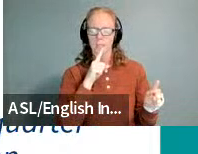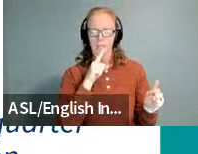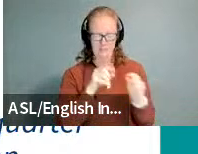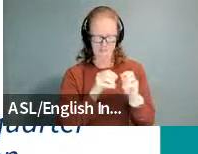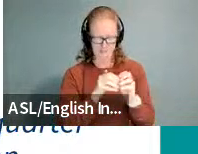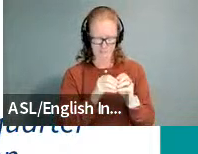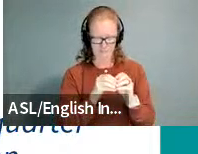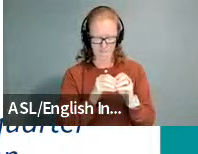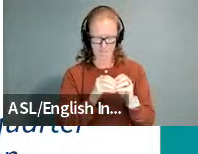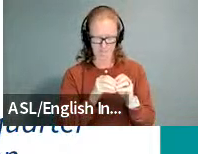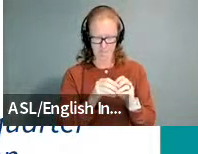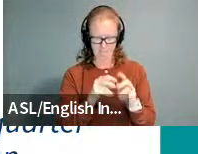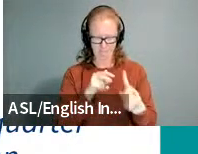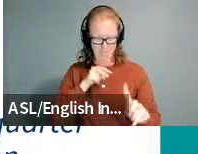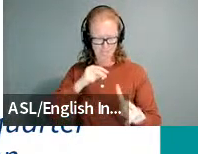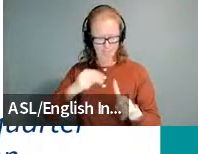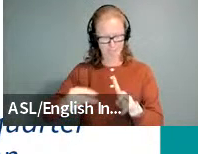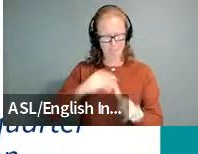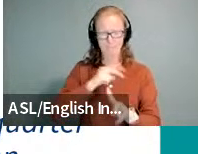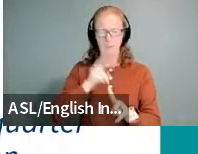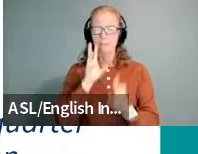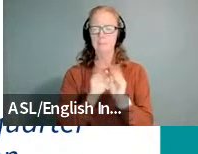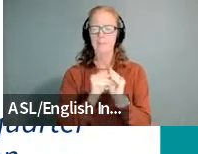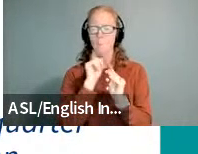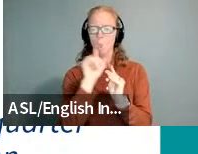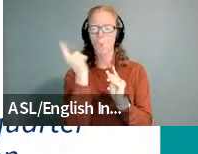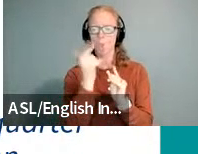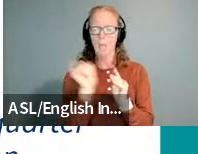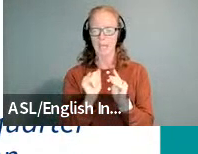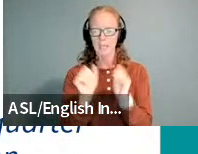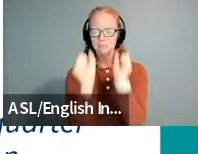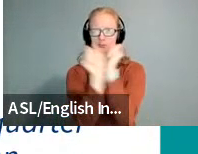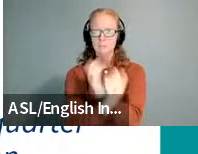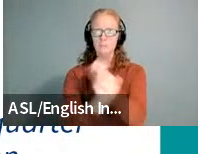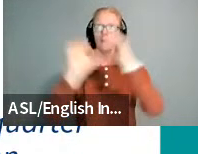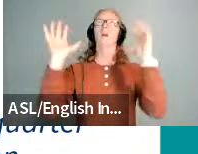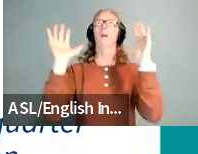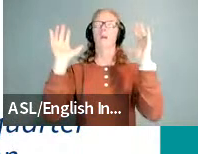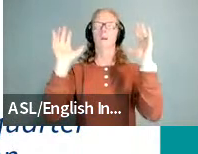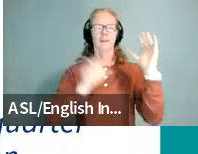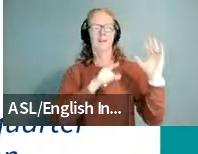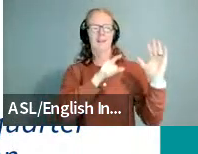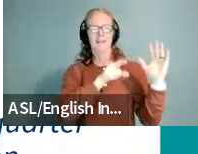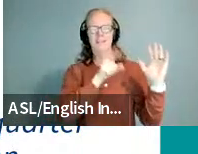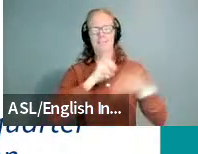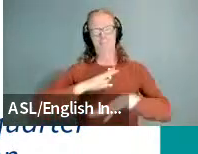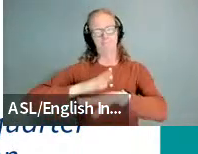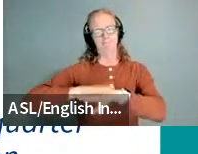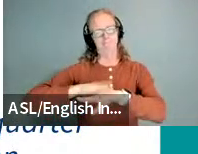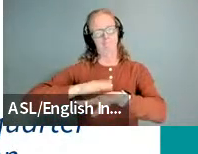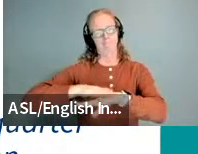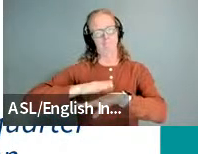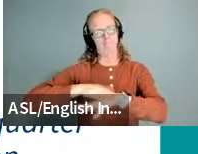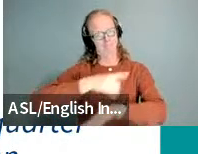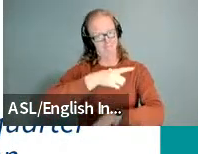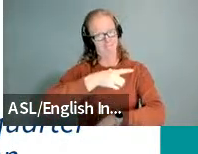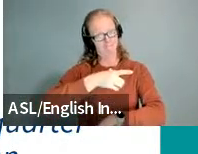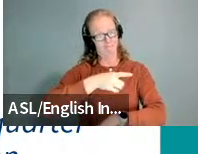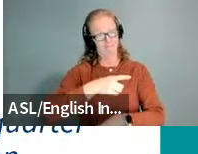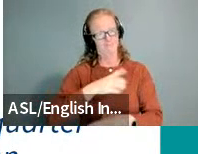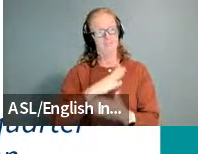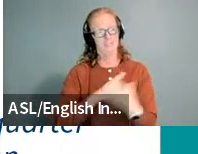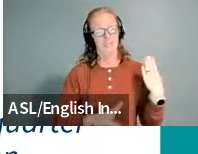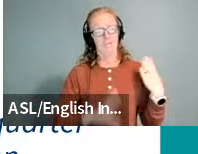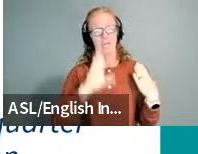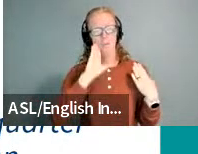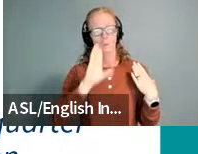the next few meetings might look like. And I will say this is with a bit of a disclaimer that there are